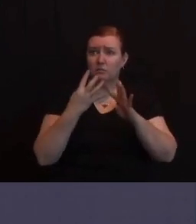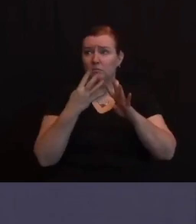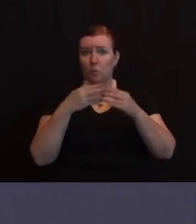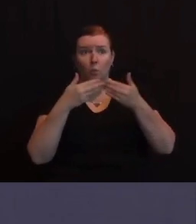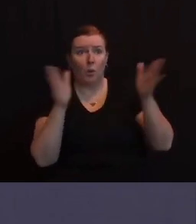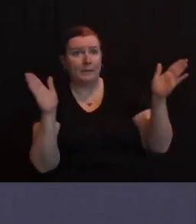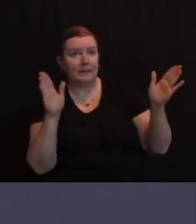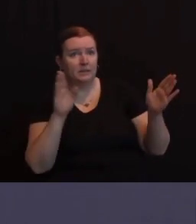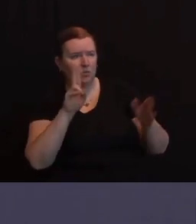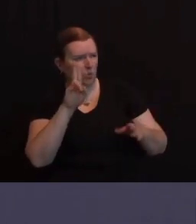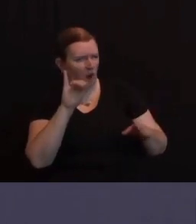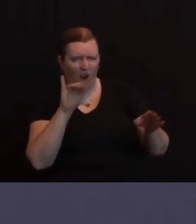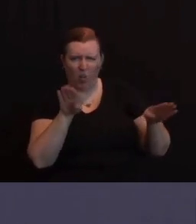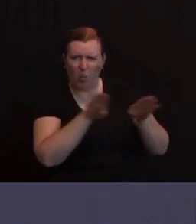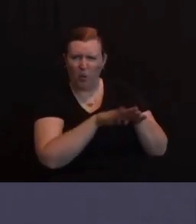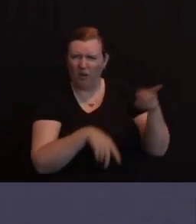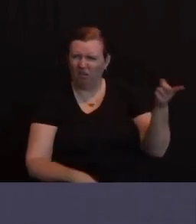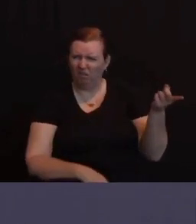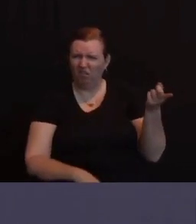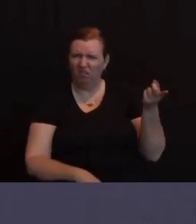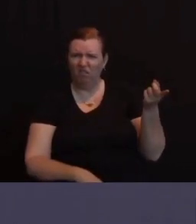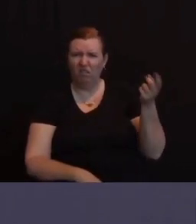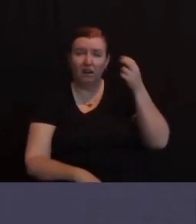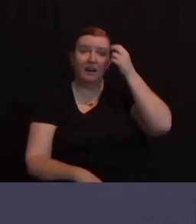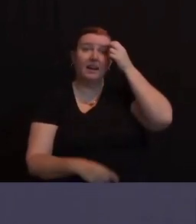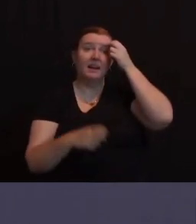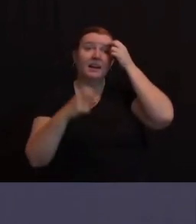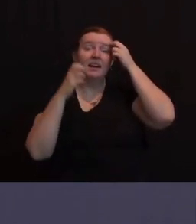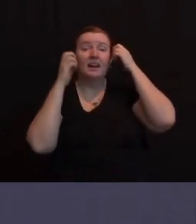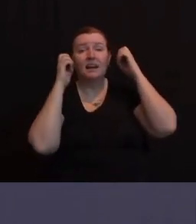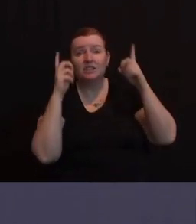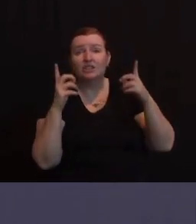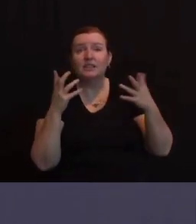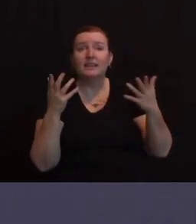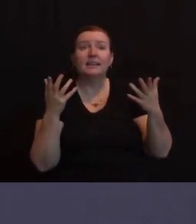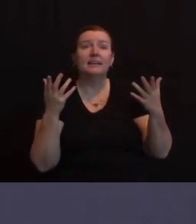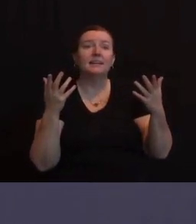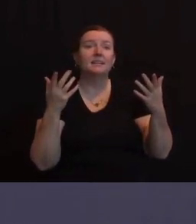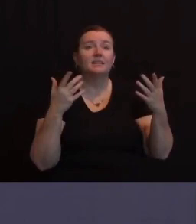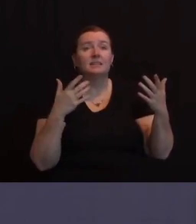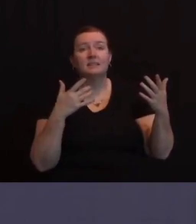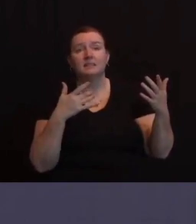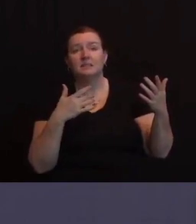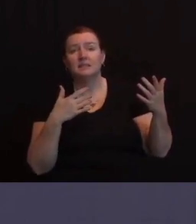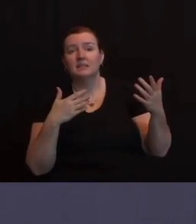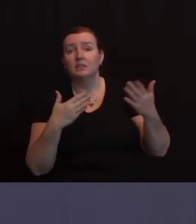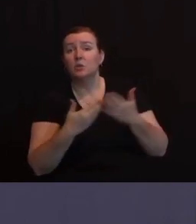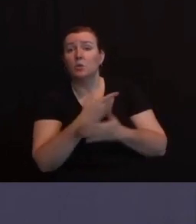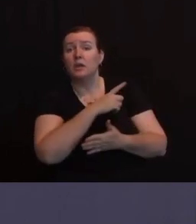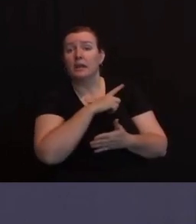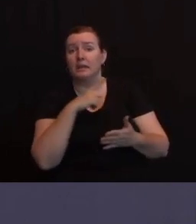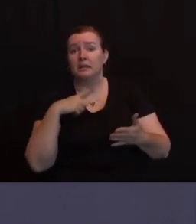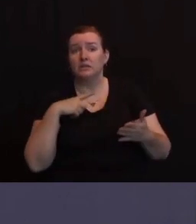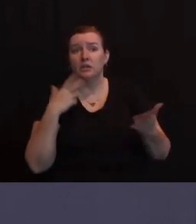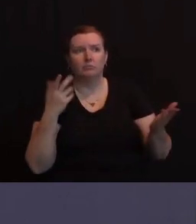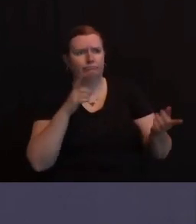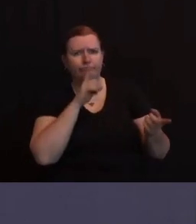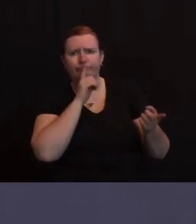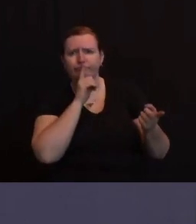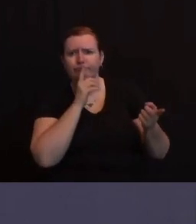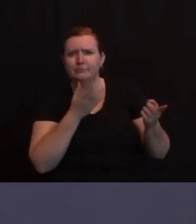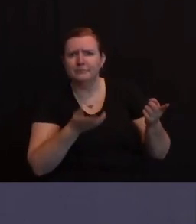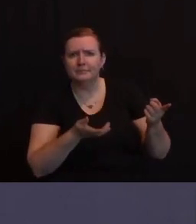on education. We know that you don't comment on pending legislation, but the date in the Assembly Education Committee's